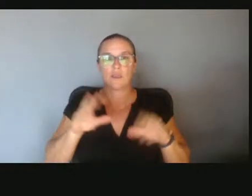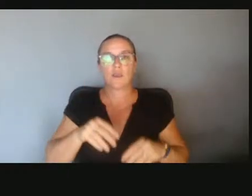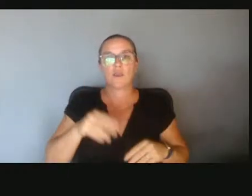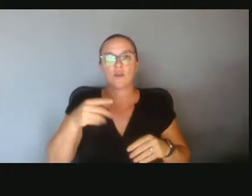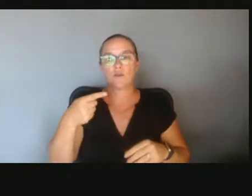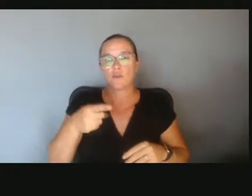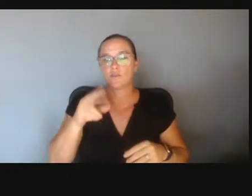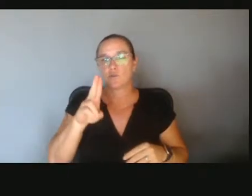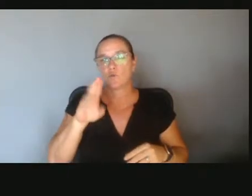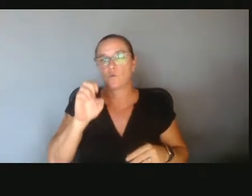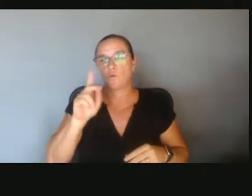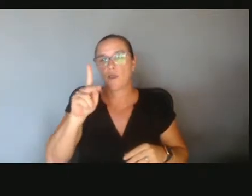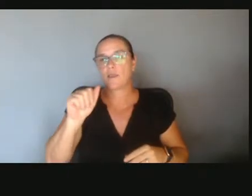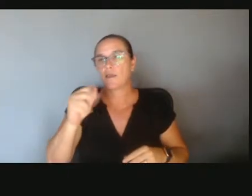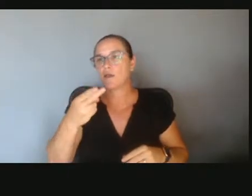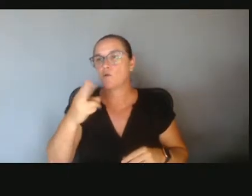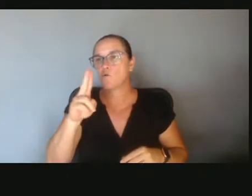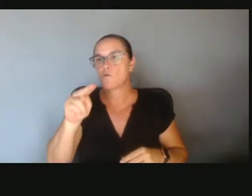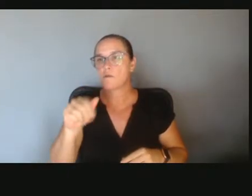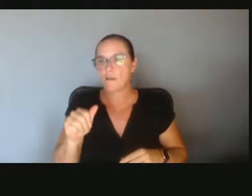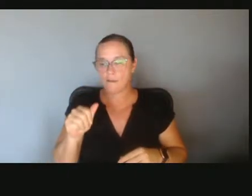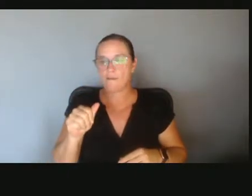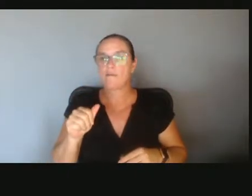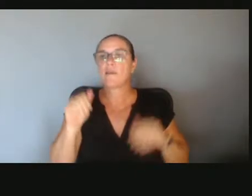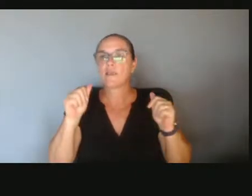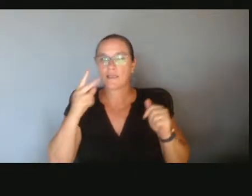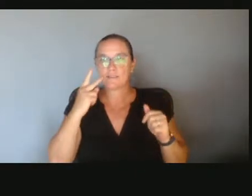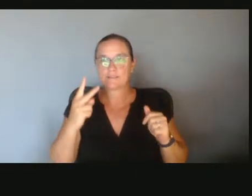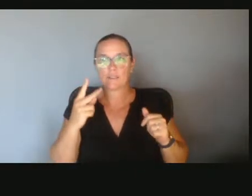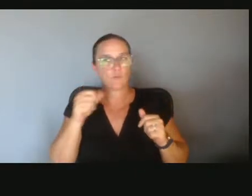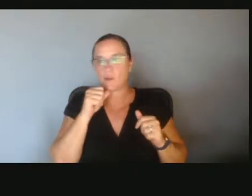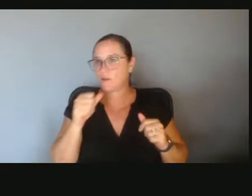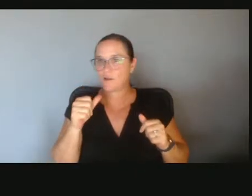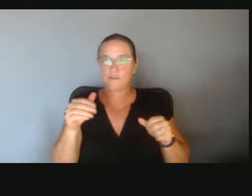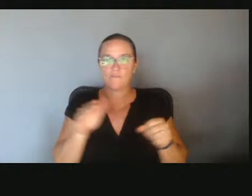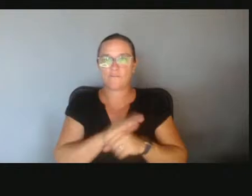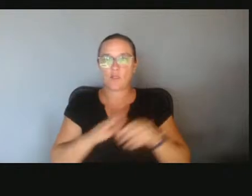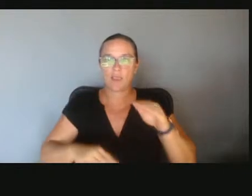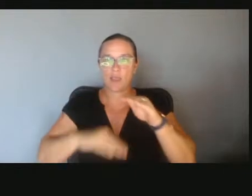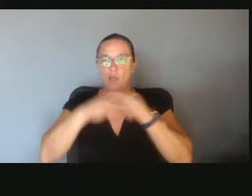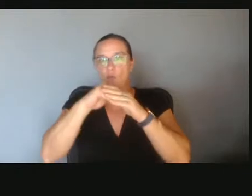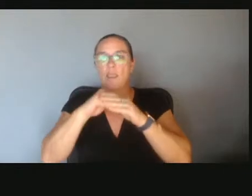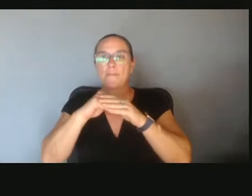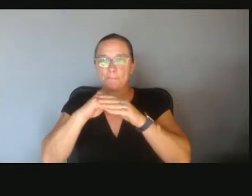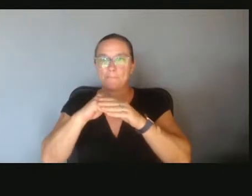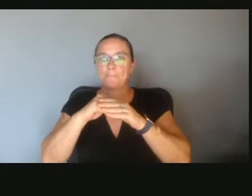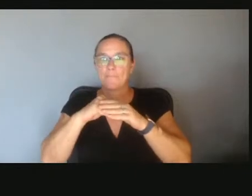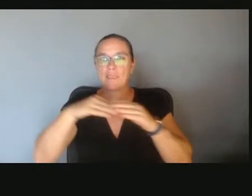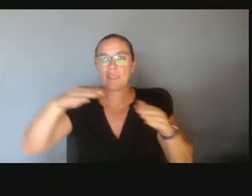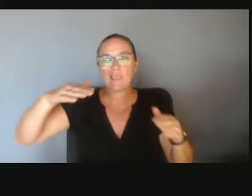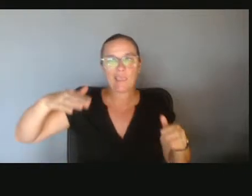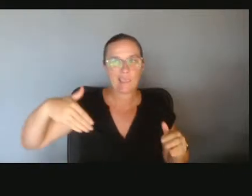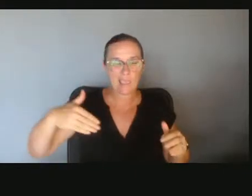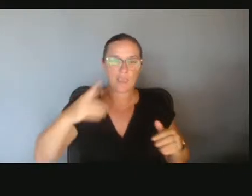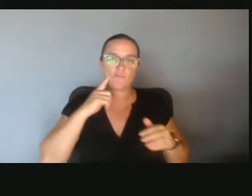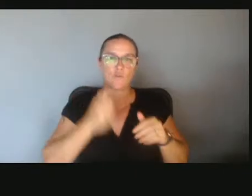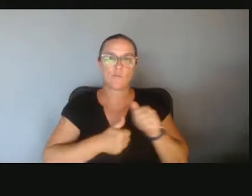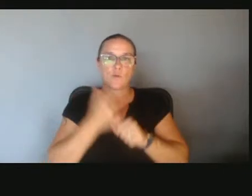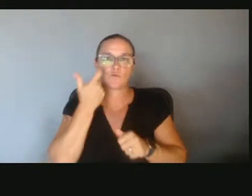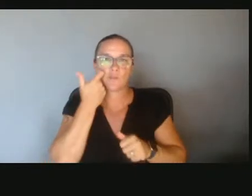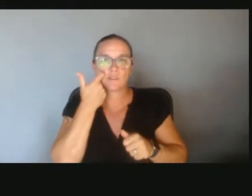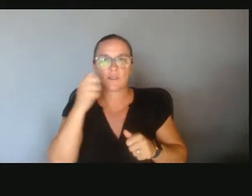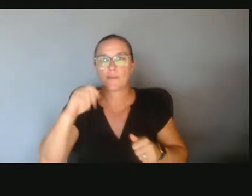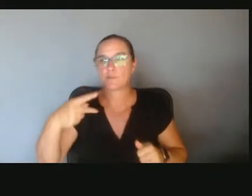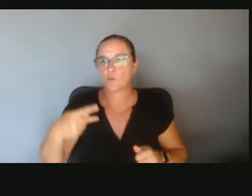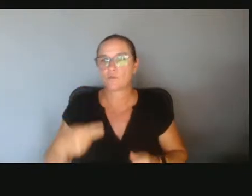summit. So there, by that measure, we can see we're not quite to that threshold we've seen in most of the recent episodes, and still have a